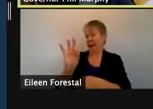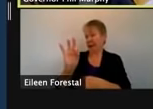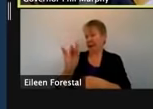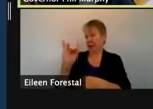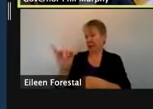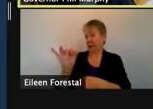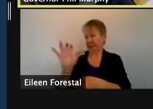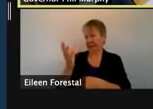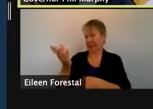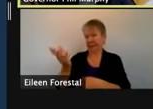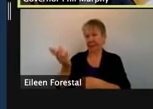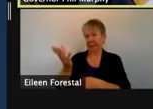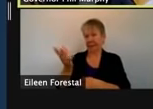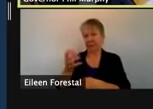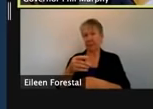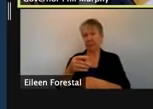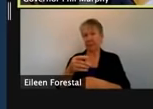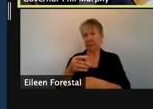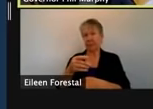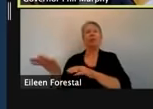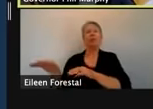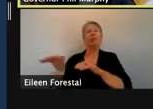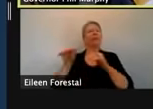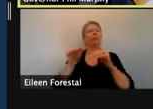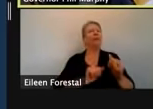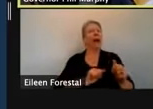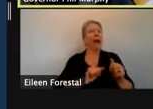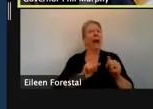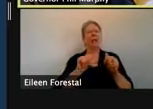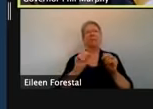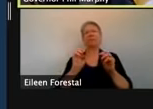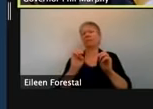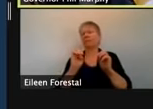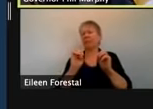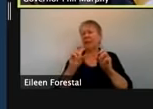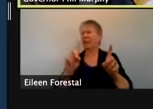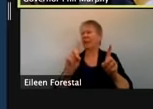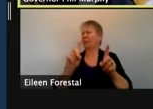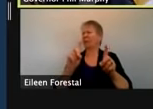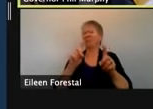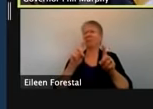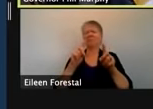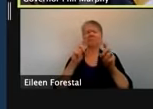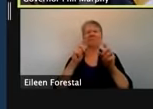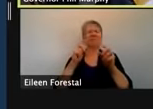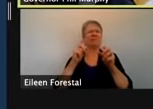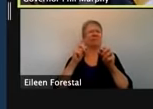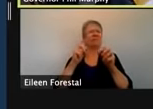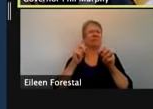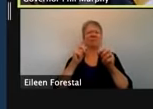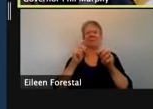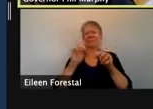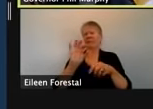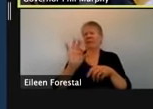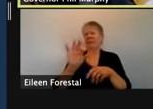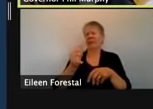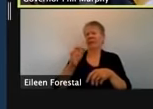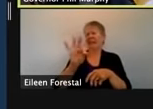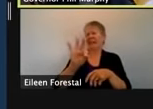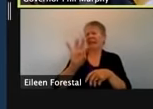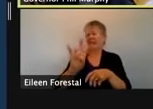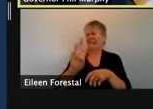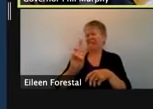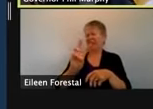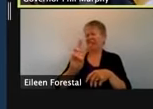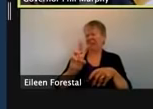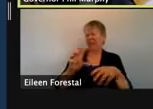from a storied educational career in 1996. Throughout that career, she fought to expand job opportunities for minorities throughout